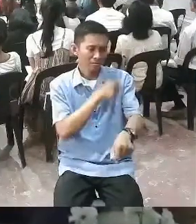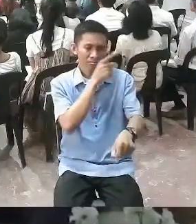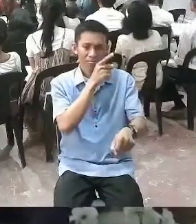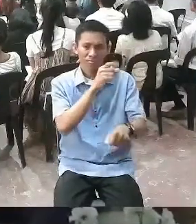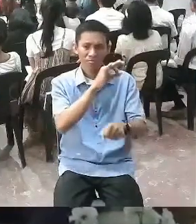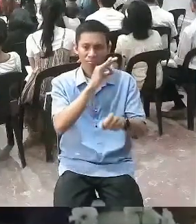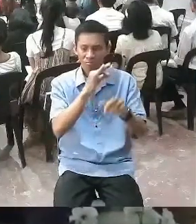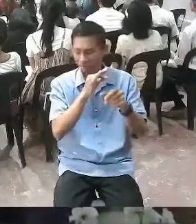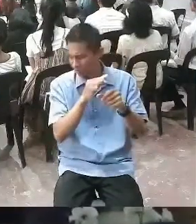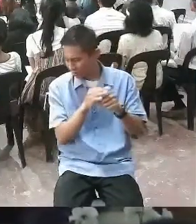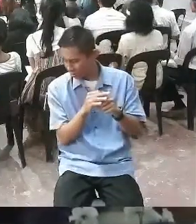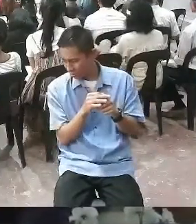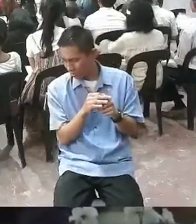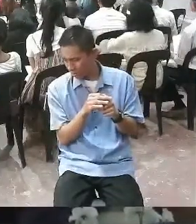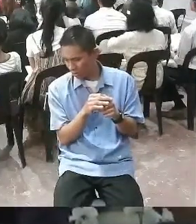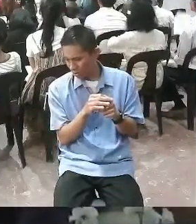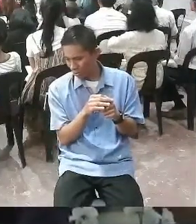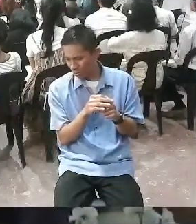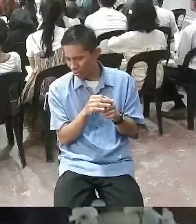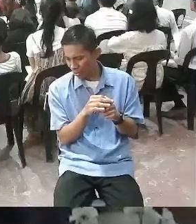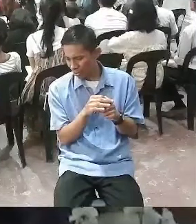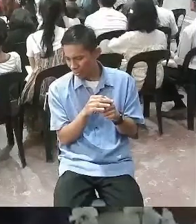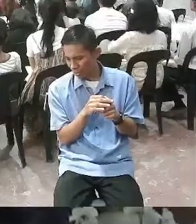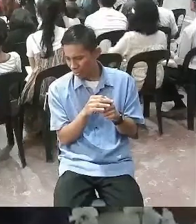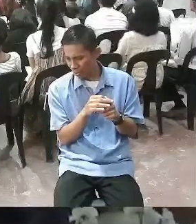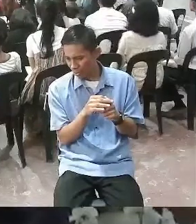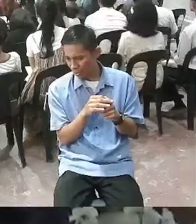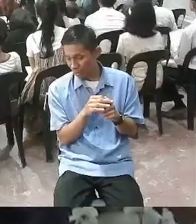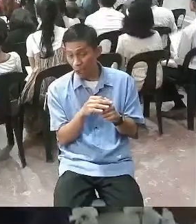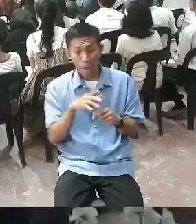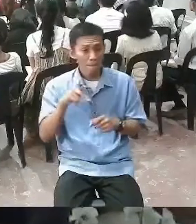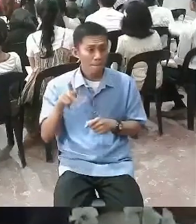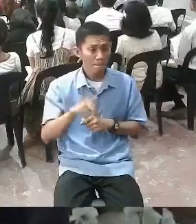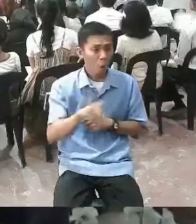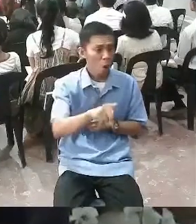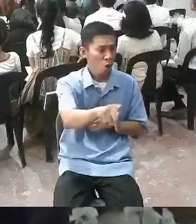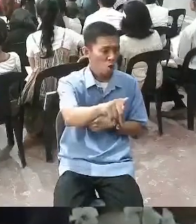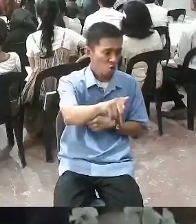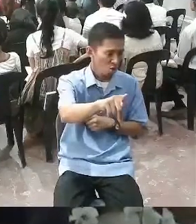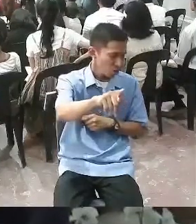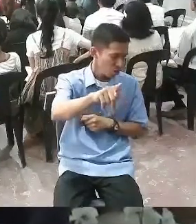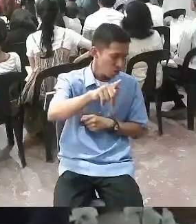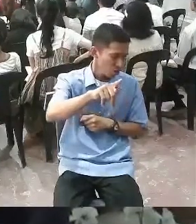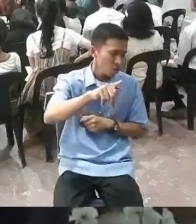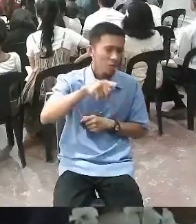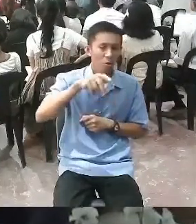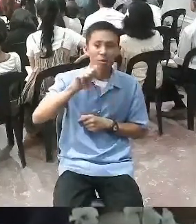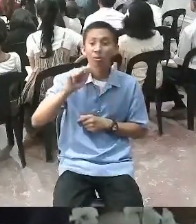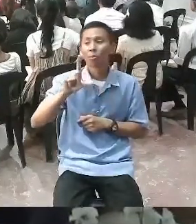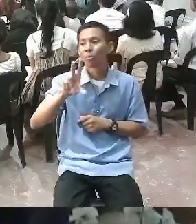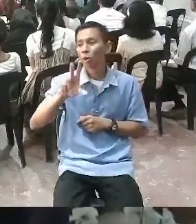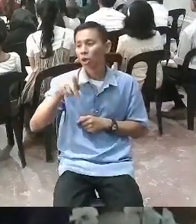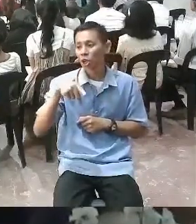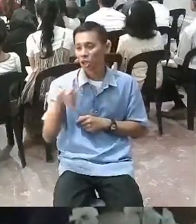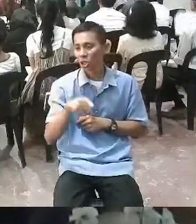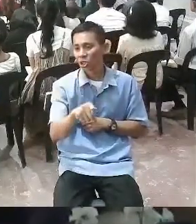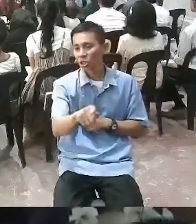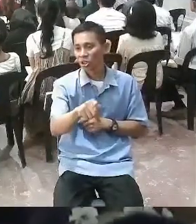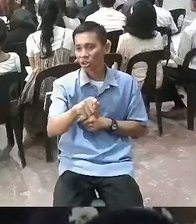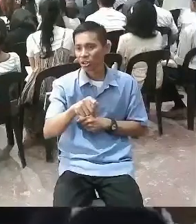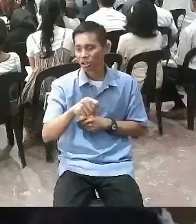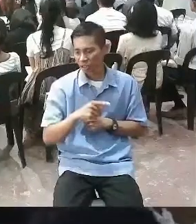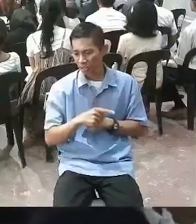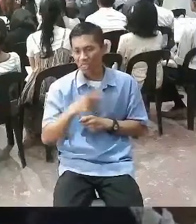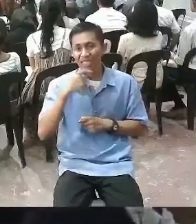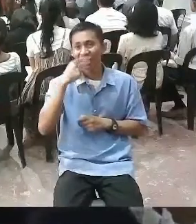can go there yourself. And the Apostle Paul, after bearing his soul and